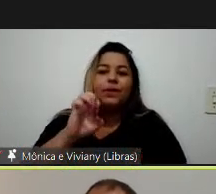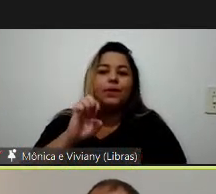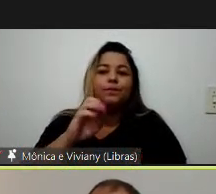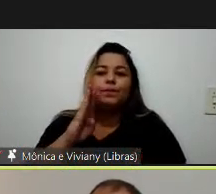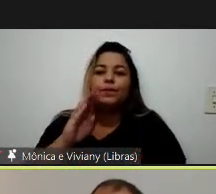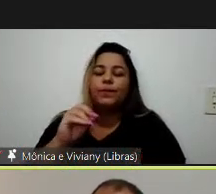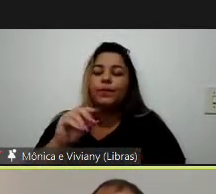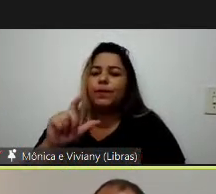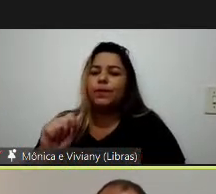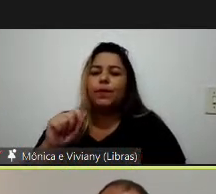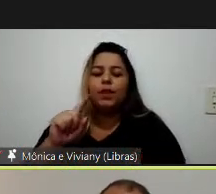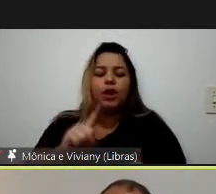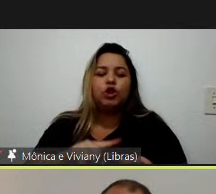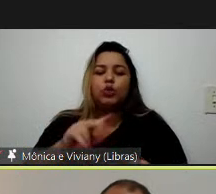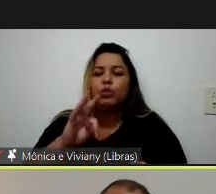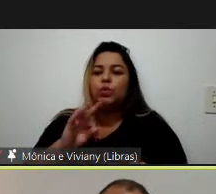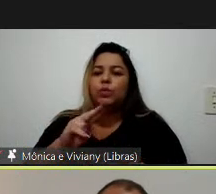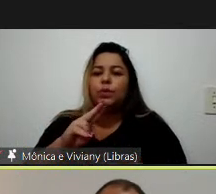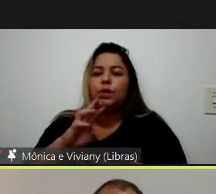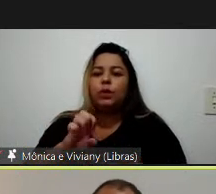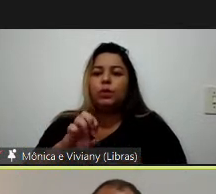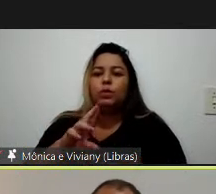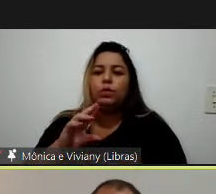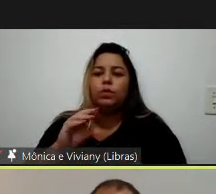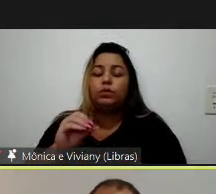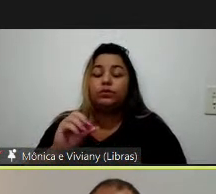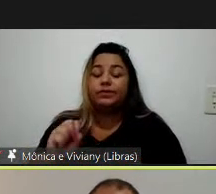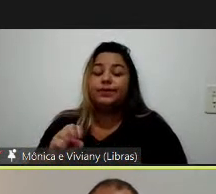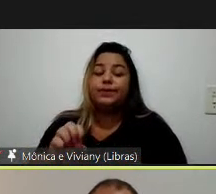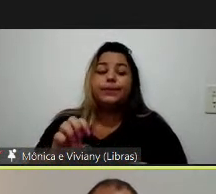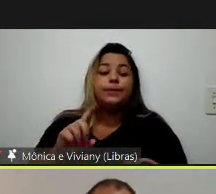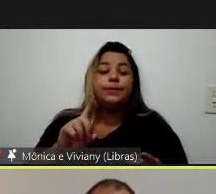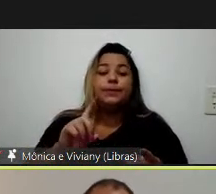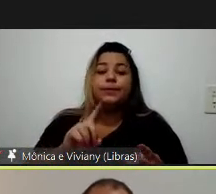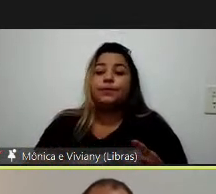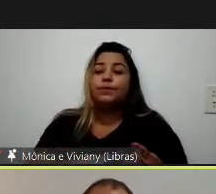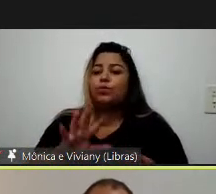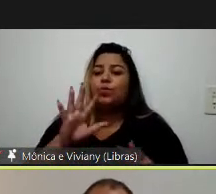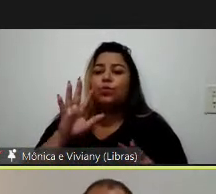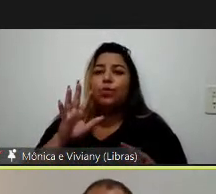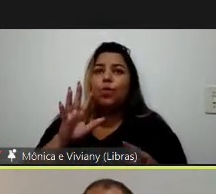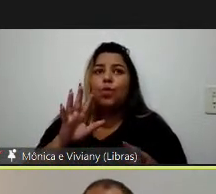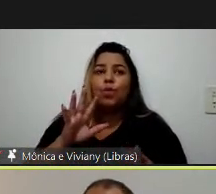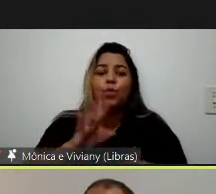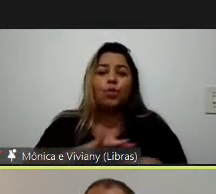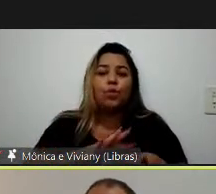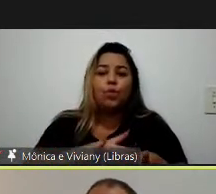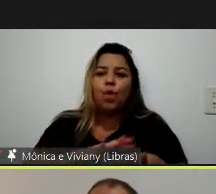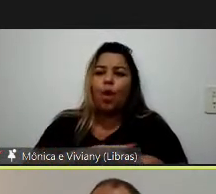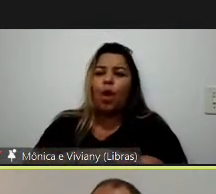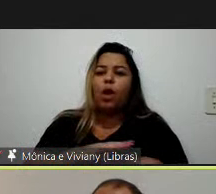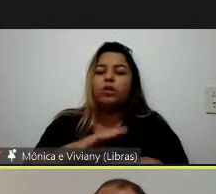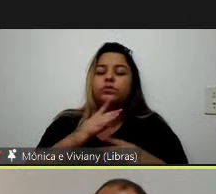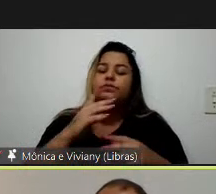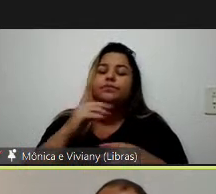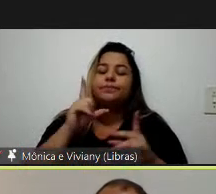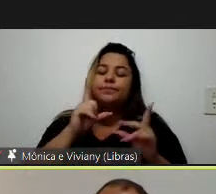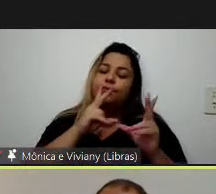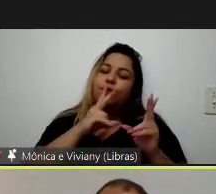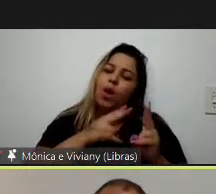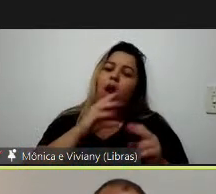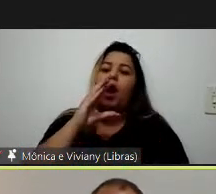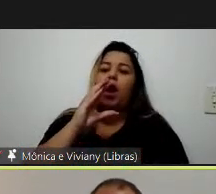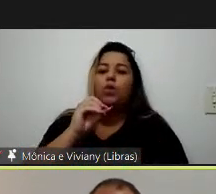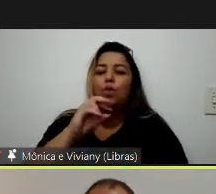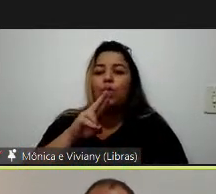influenza, tuberculosis, most helminth infections, sleeping sickness, salmonellosis, COVID-19. All these